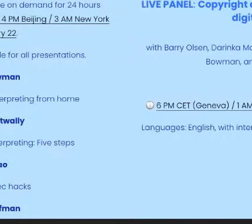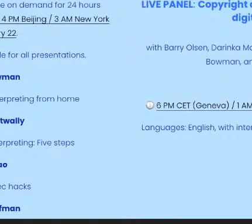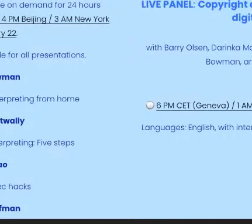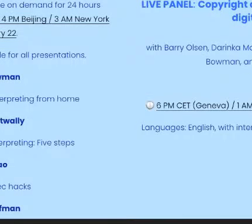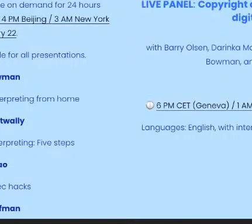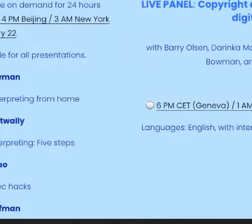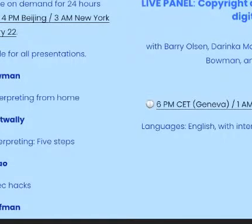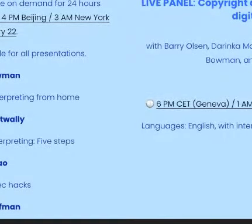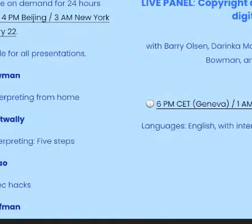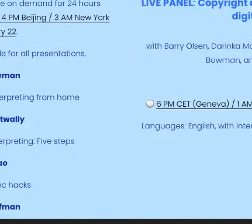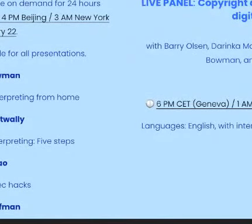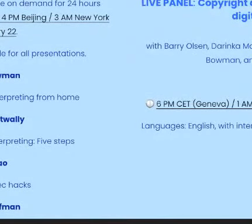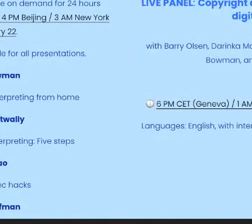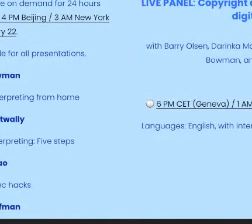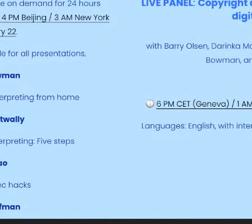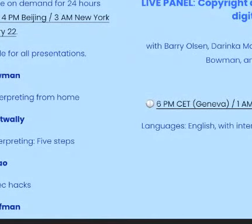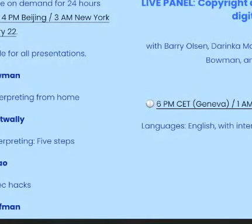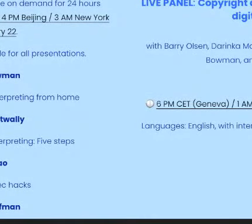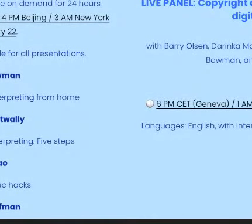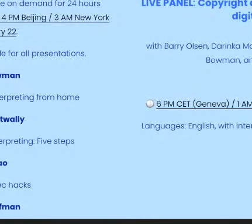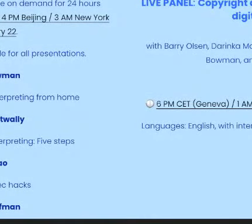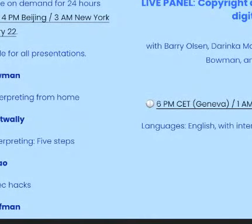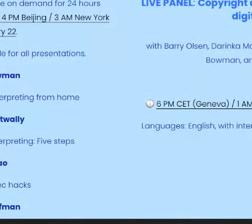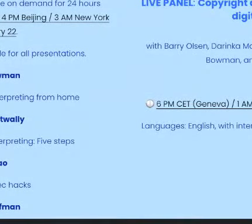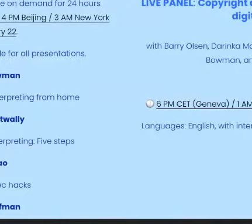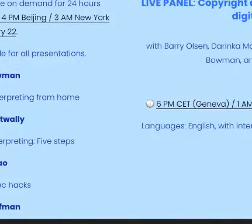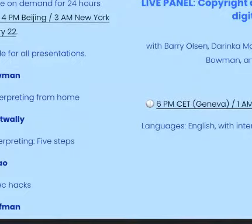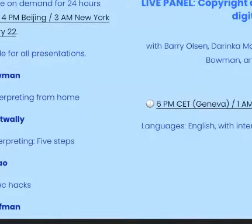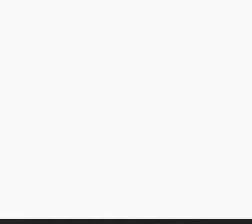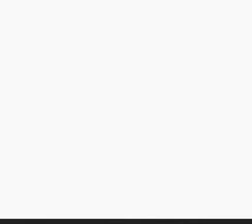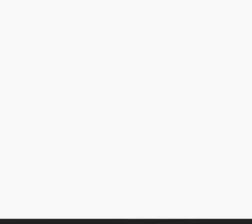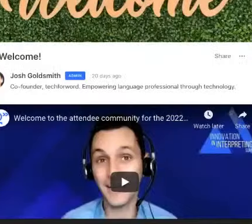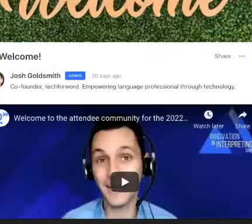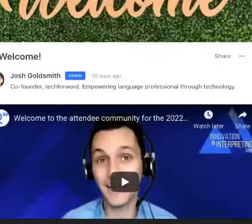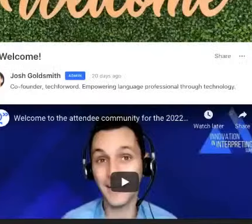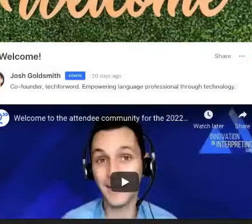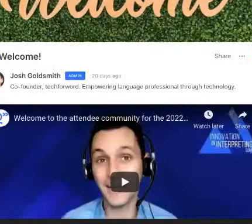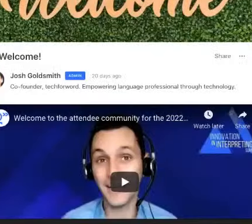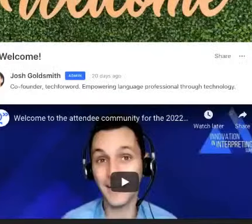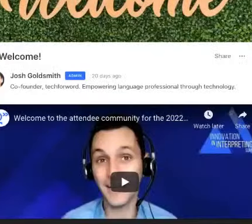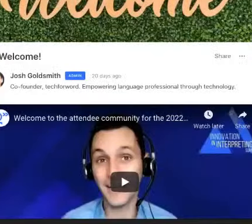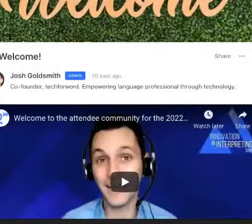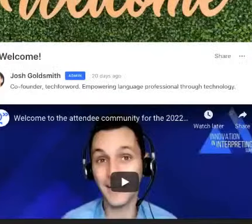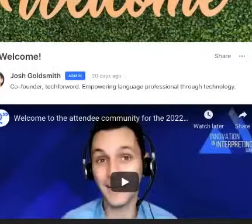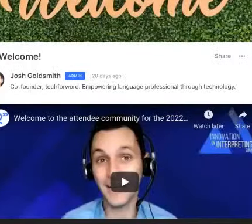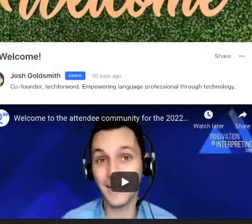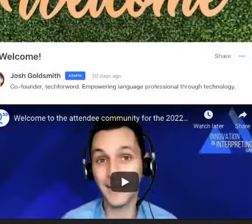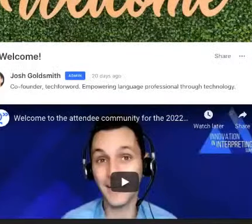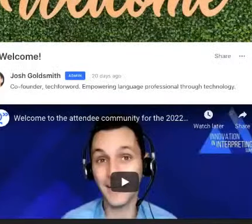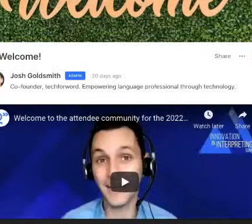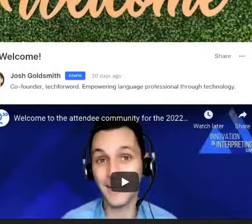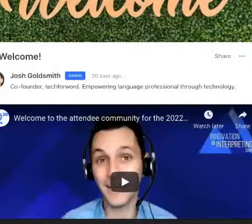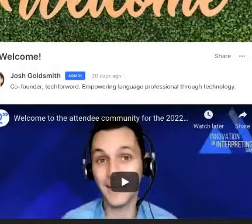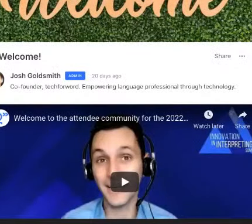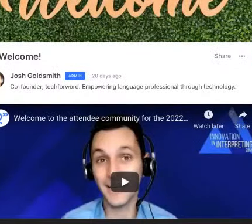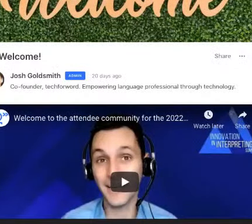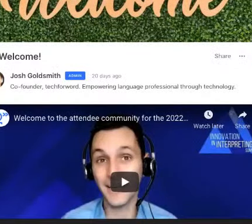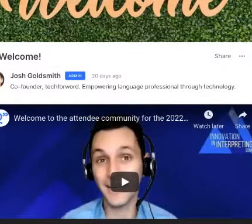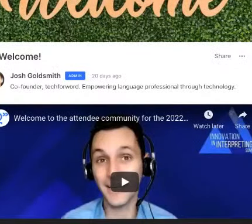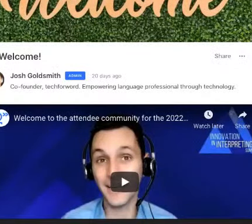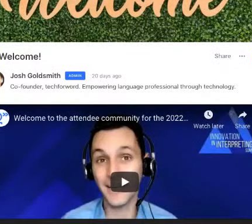about. We also have a summit community, and that's where you'll be able